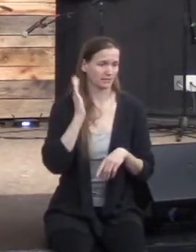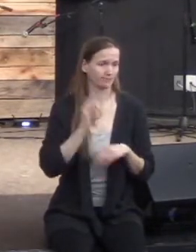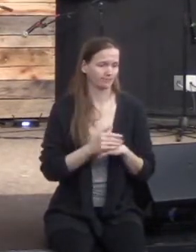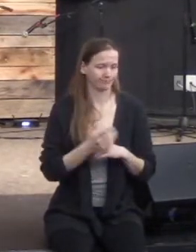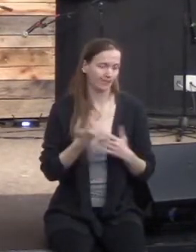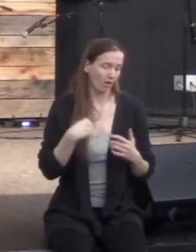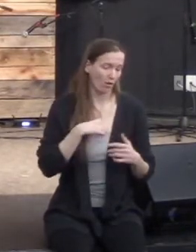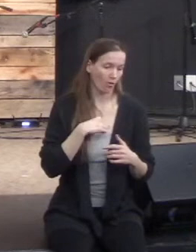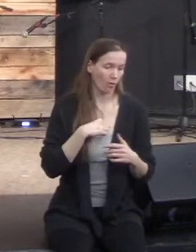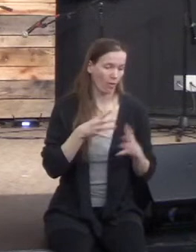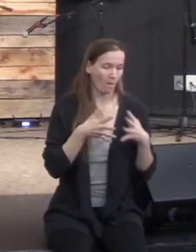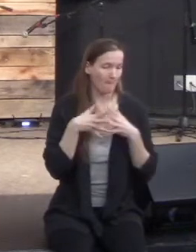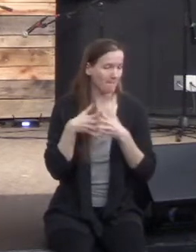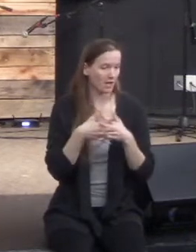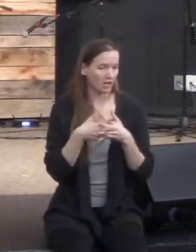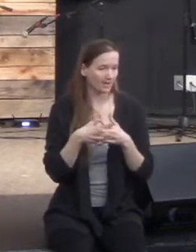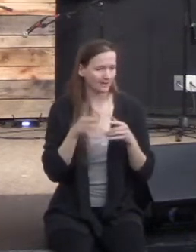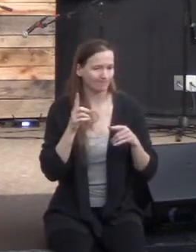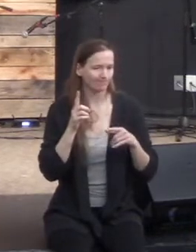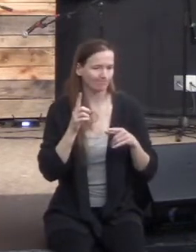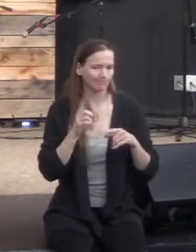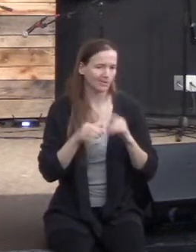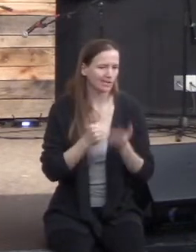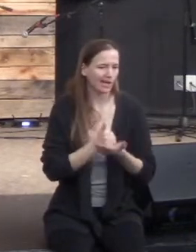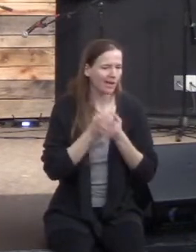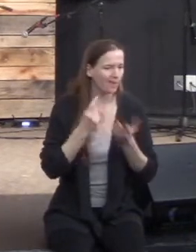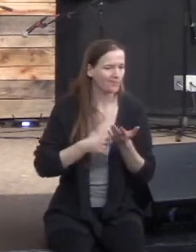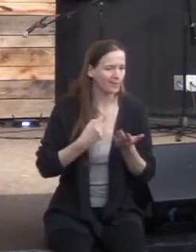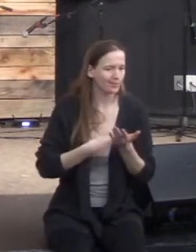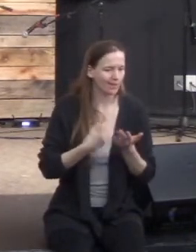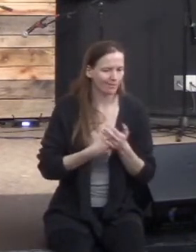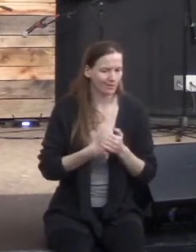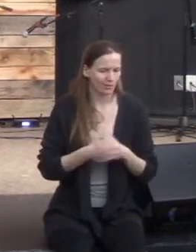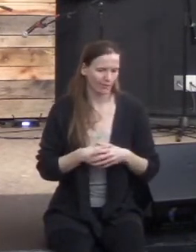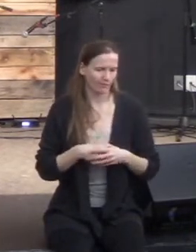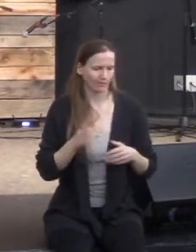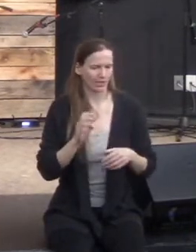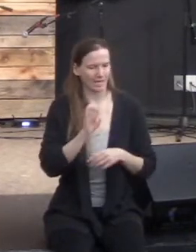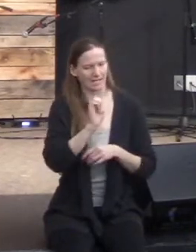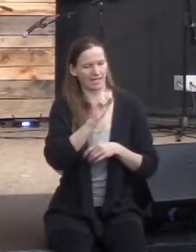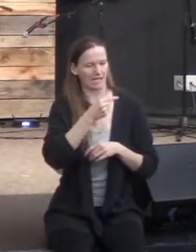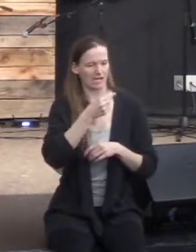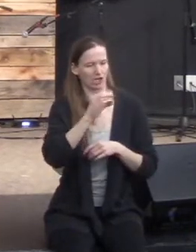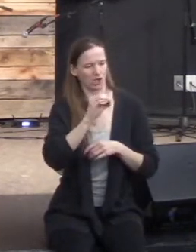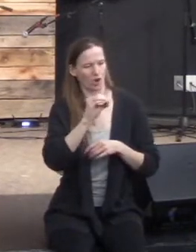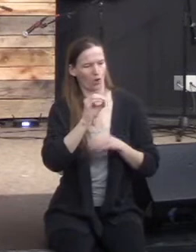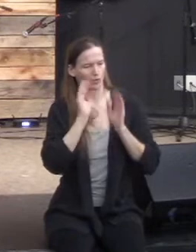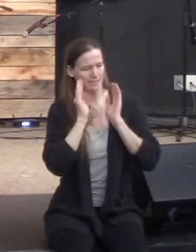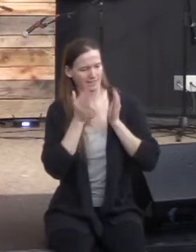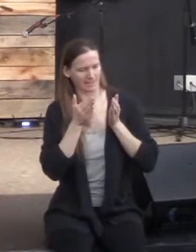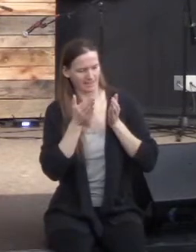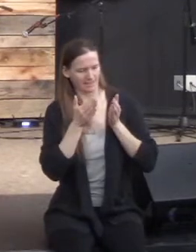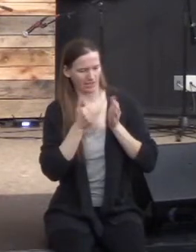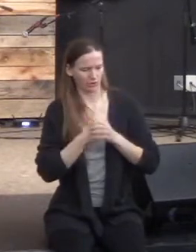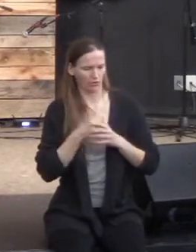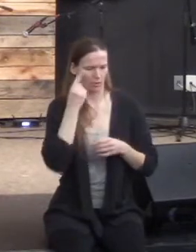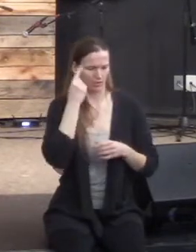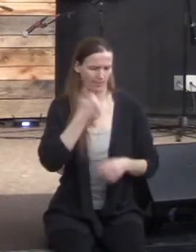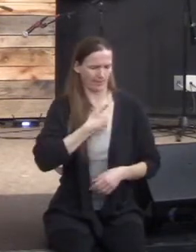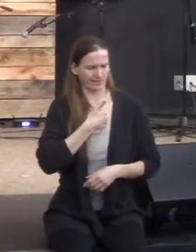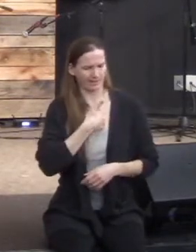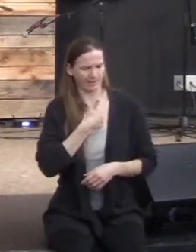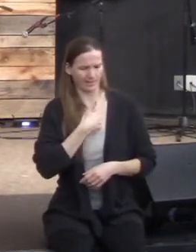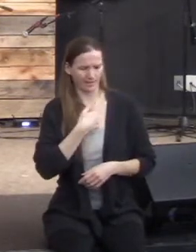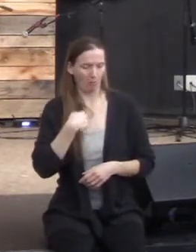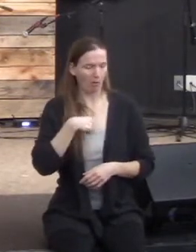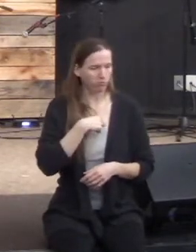We're very egocentric. We think about life in terms of us. We're the star of our movie. You know what I'm talking about? You